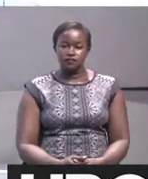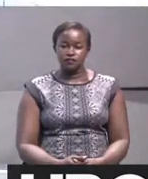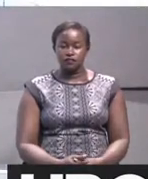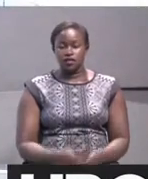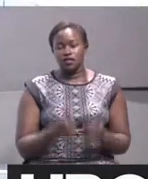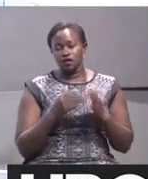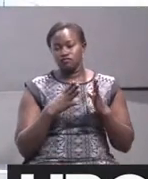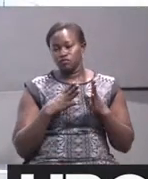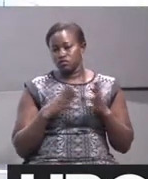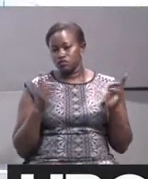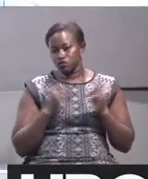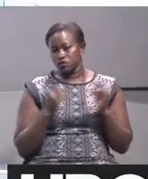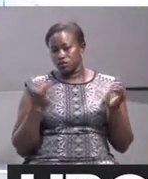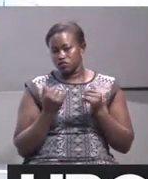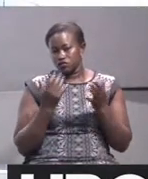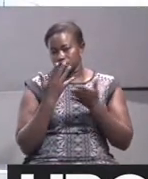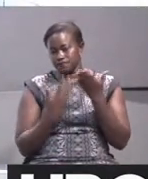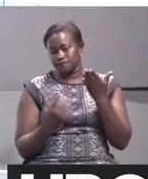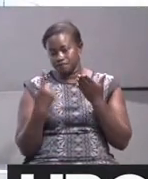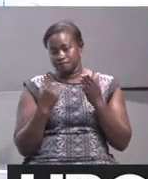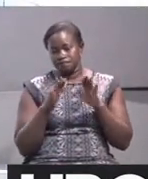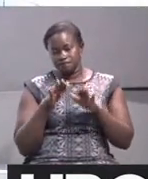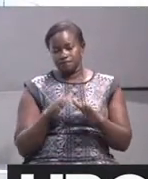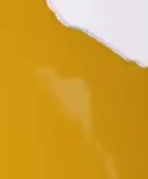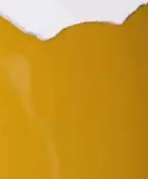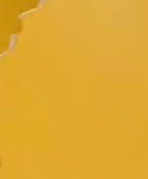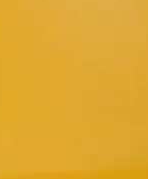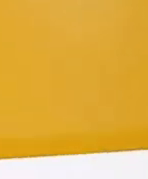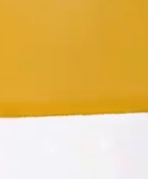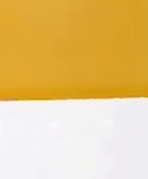Let's take a short break. On return, we have more. Keep it with us.